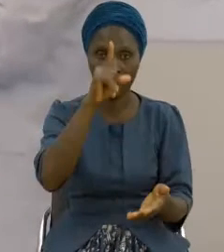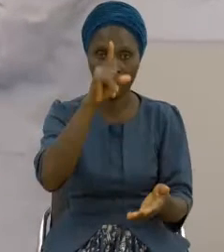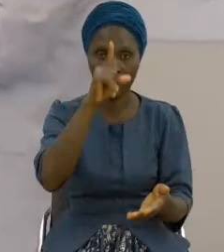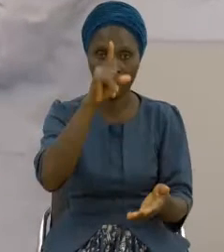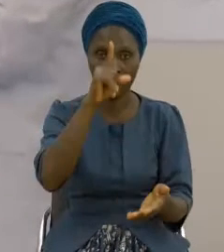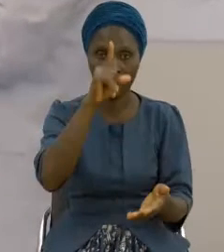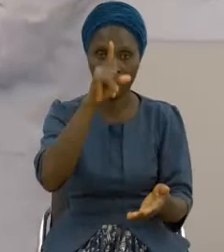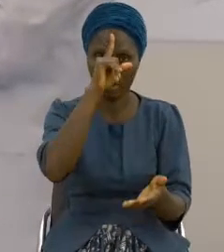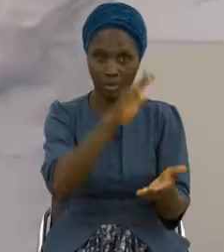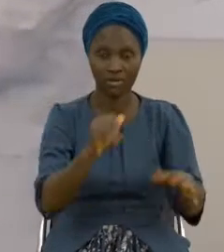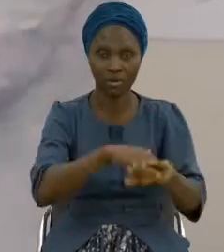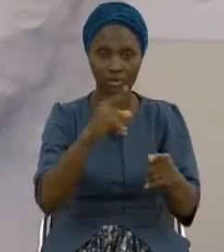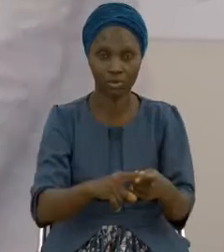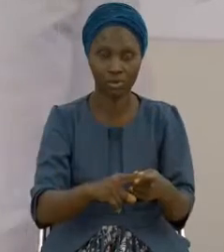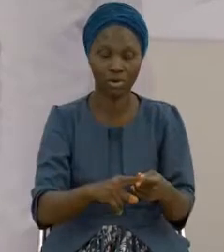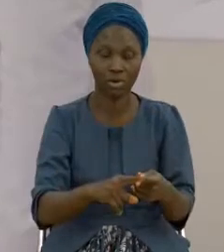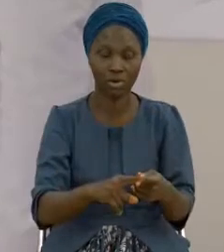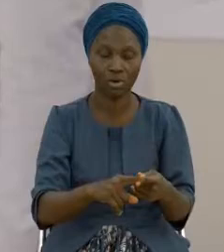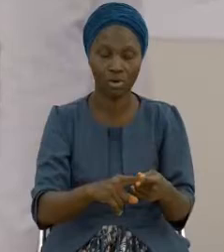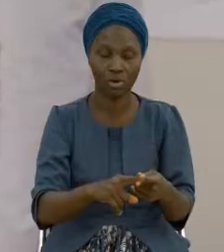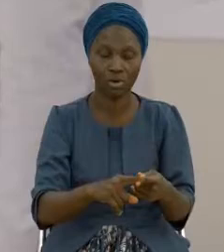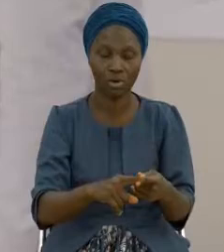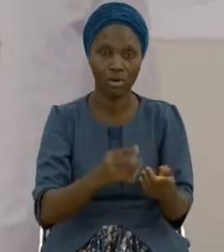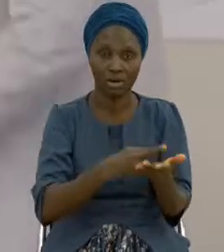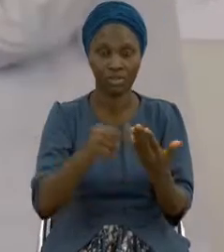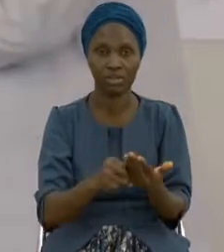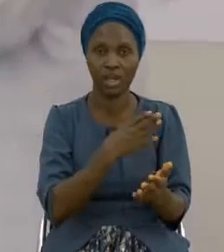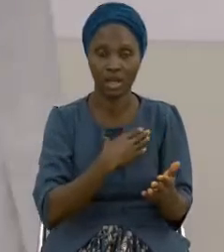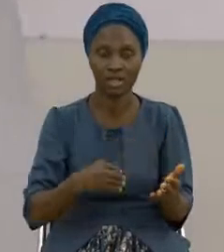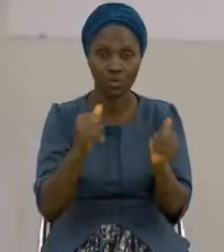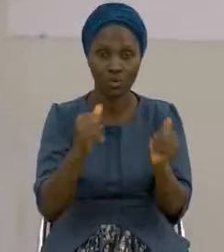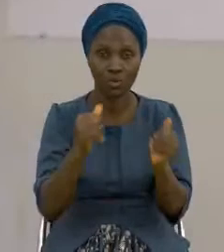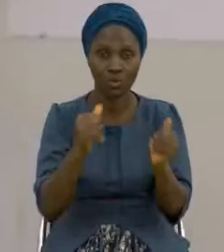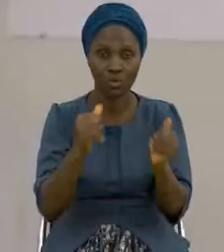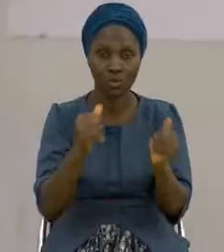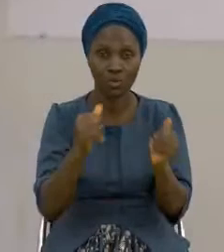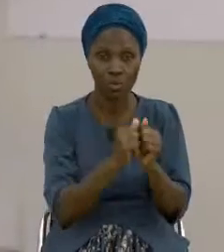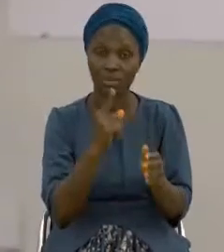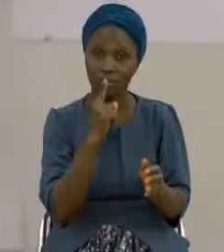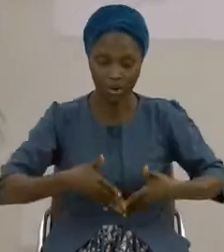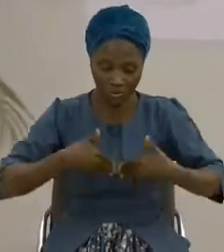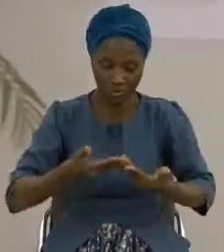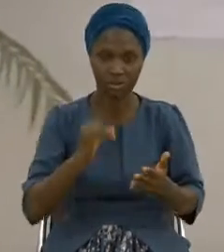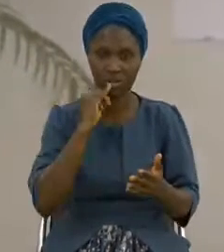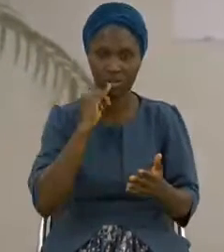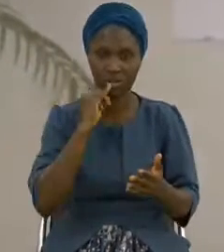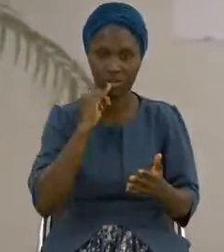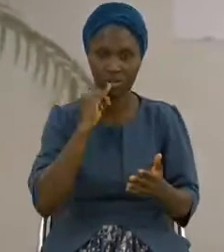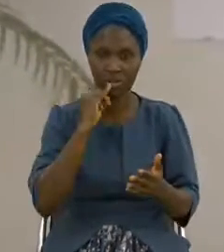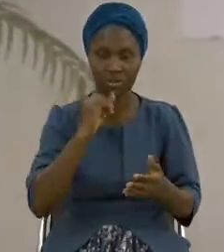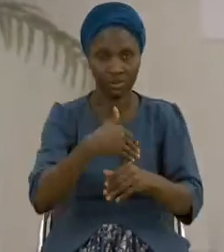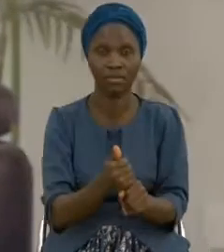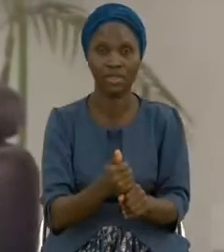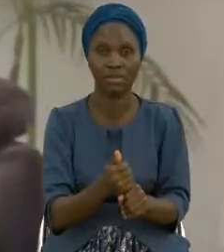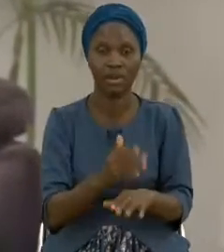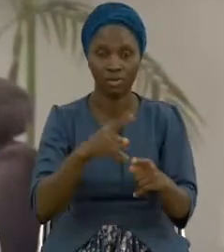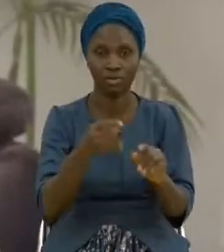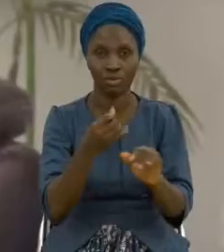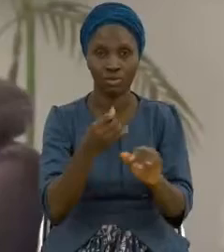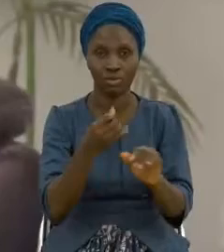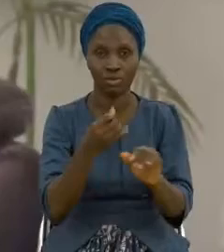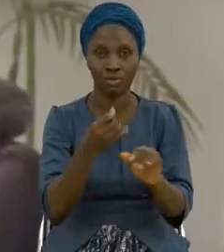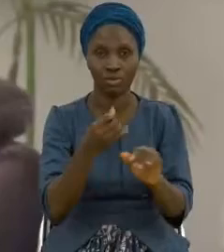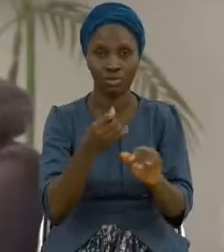and with the mouth confession is made unto salvation. Number two now,